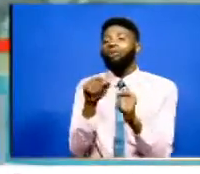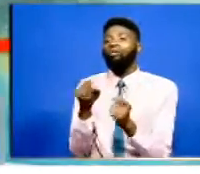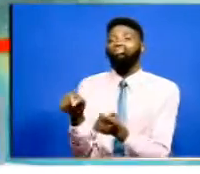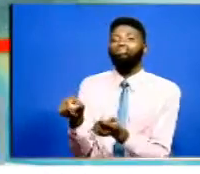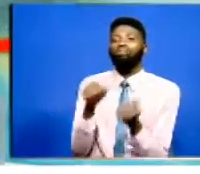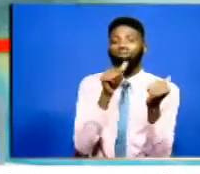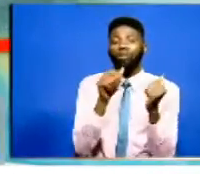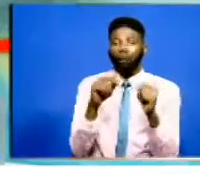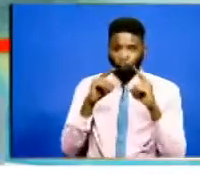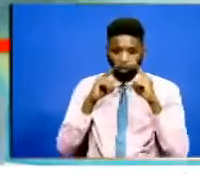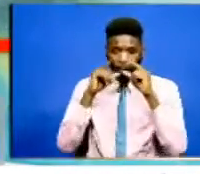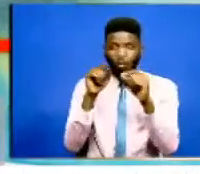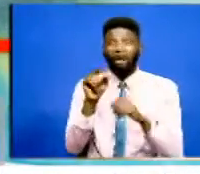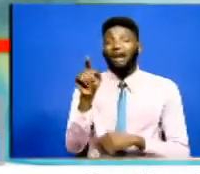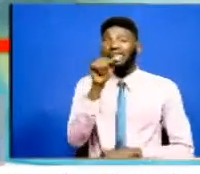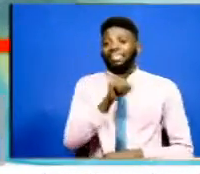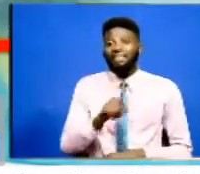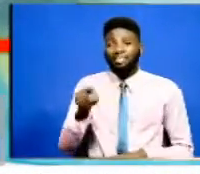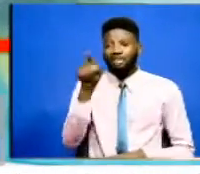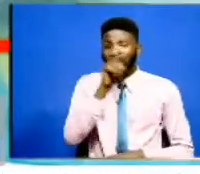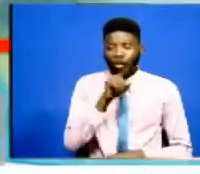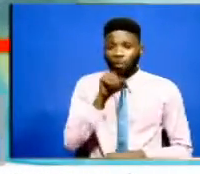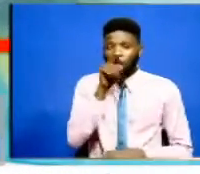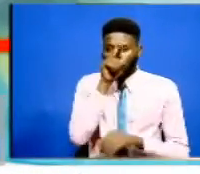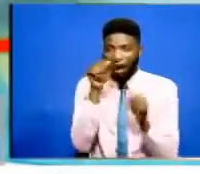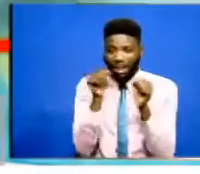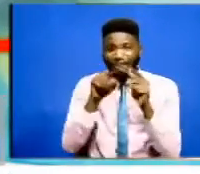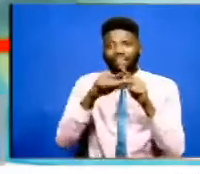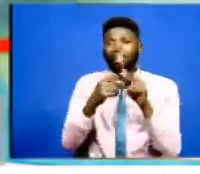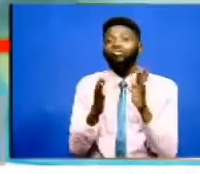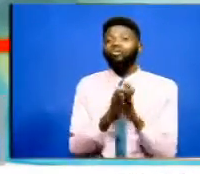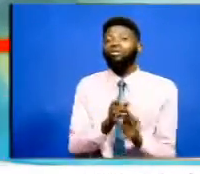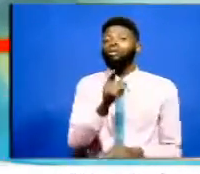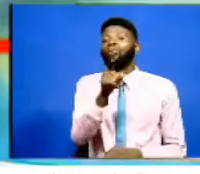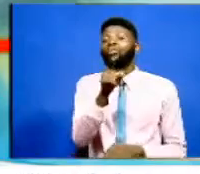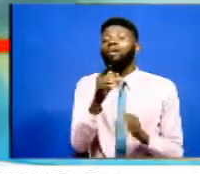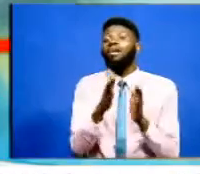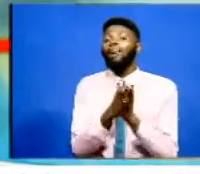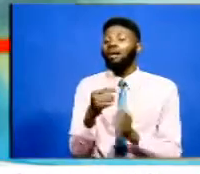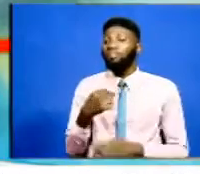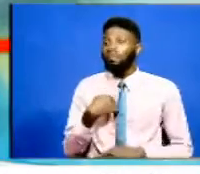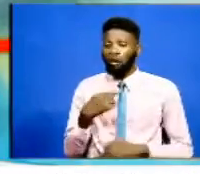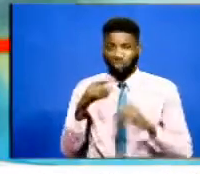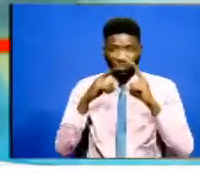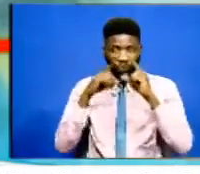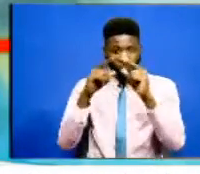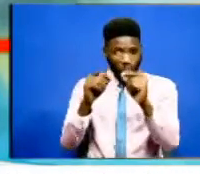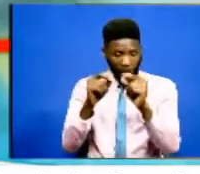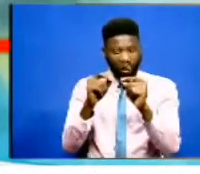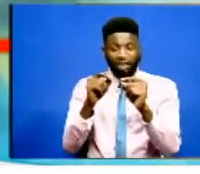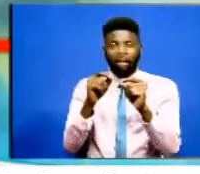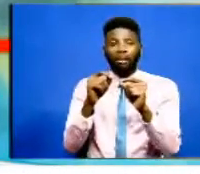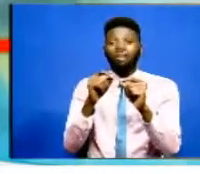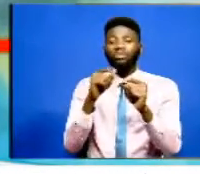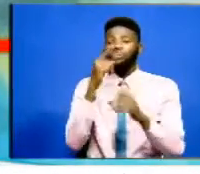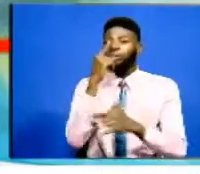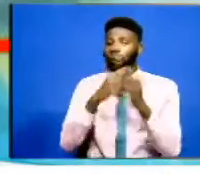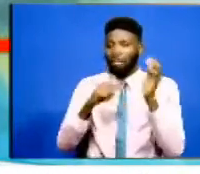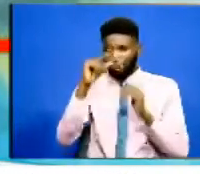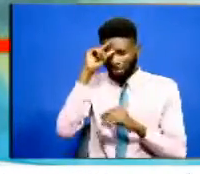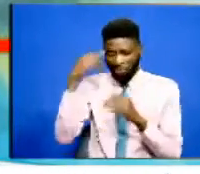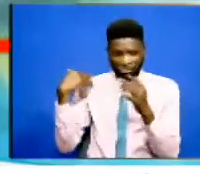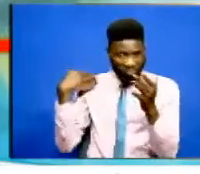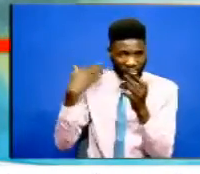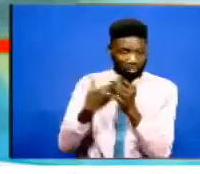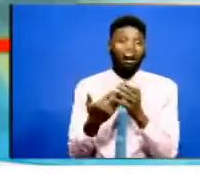with you and me. Of course, he has talked about some of the milestones the government has been able to achieve when it comes to the control